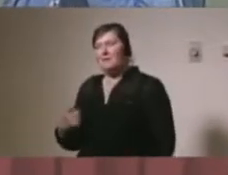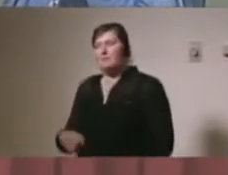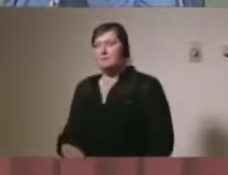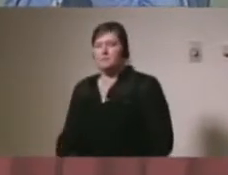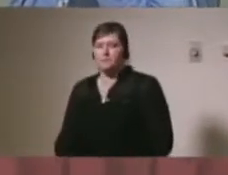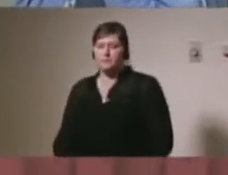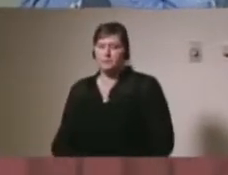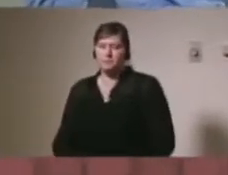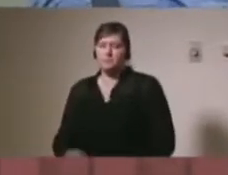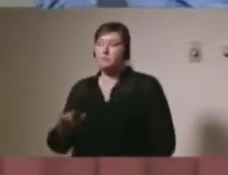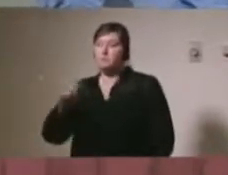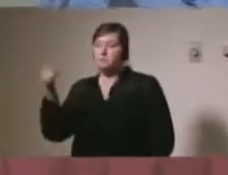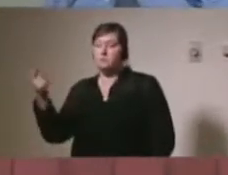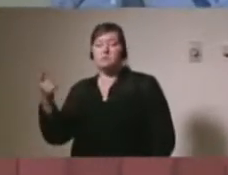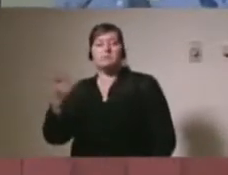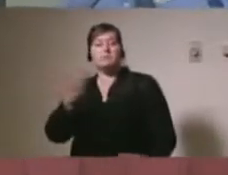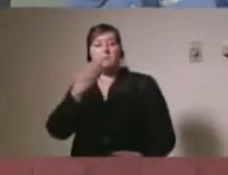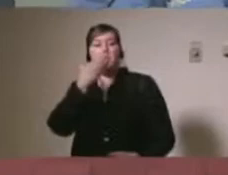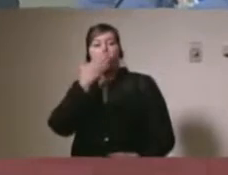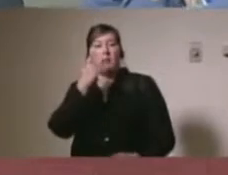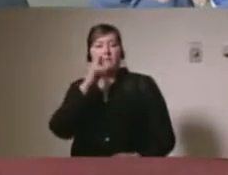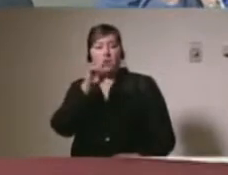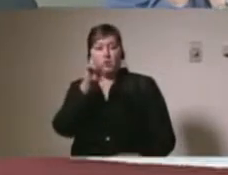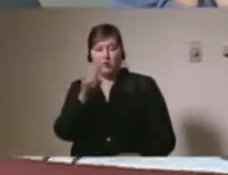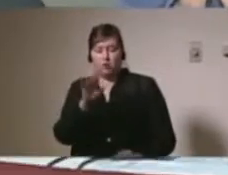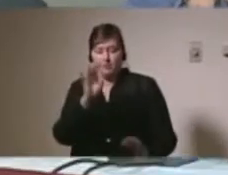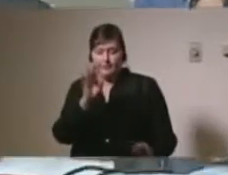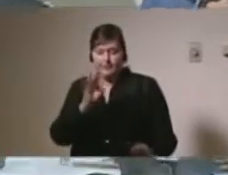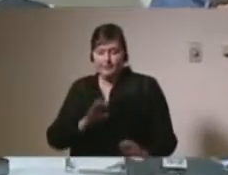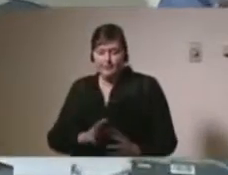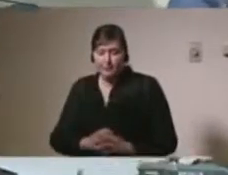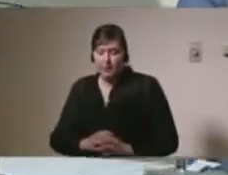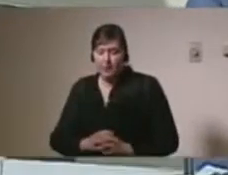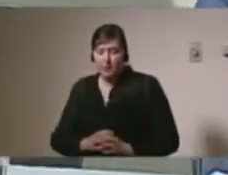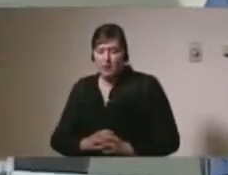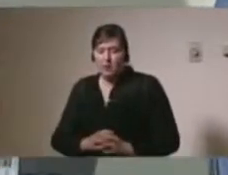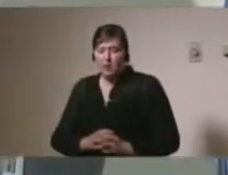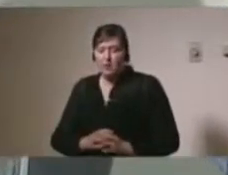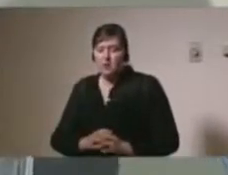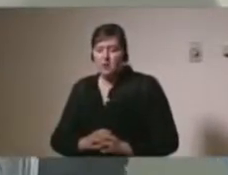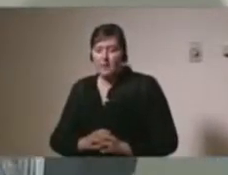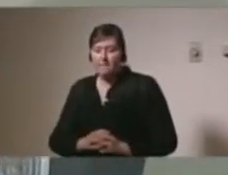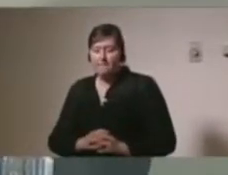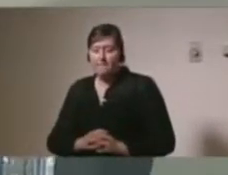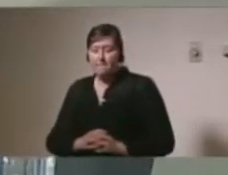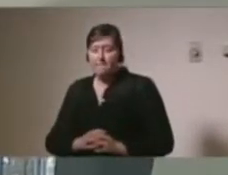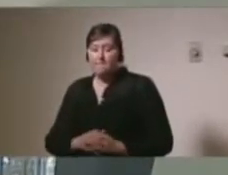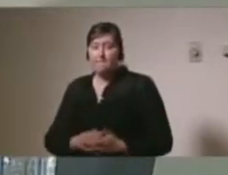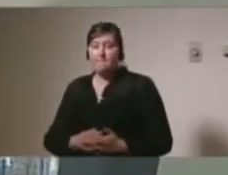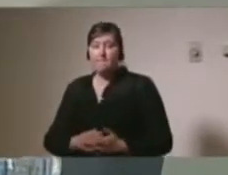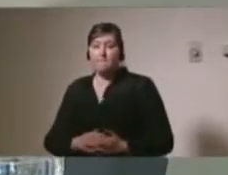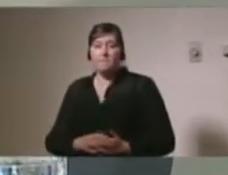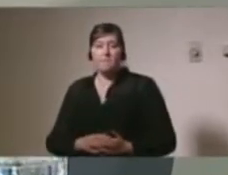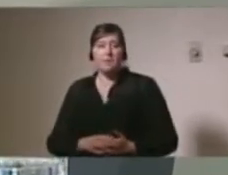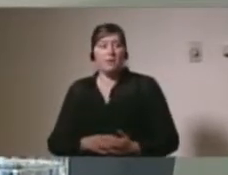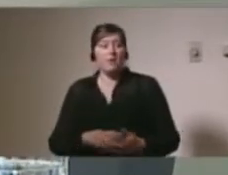Merci pour la question. Thank you for the question. Well, the Postal Bank in